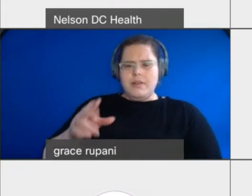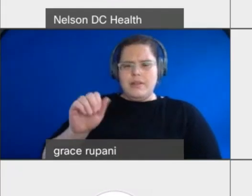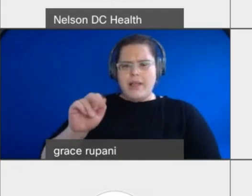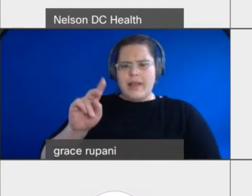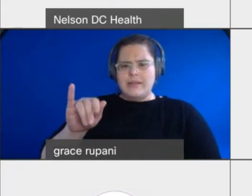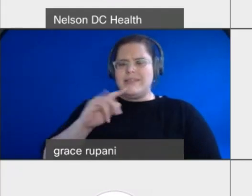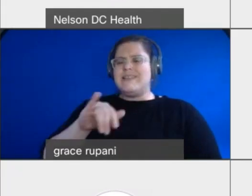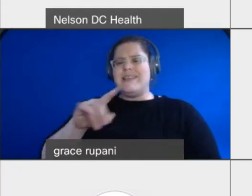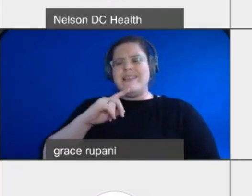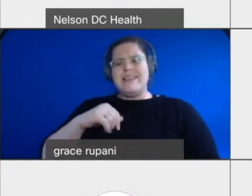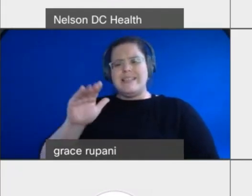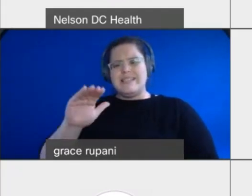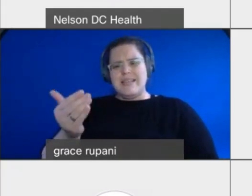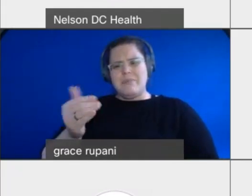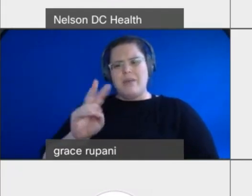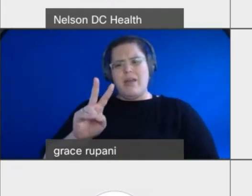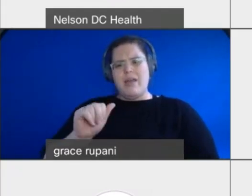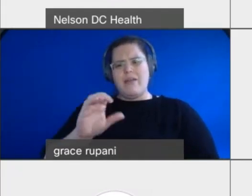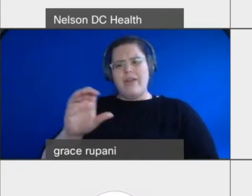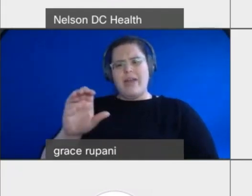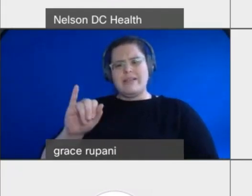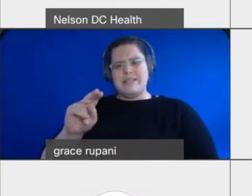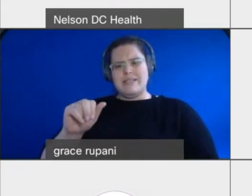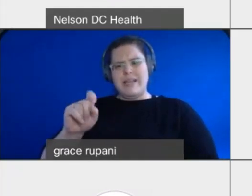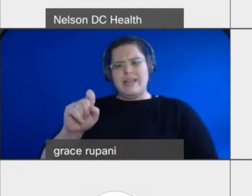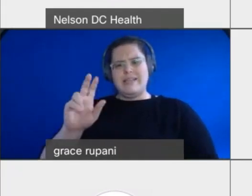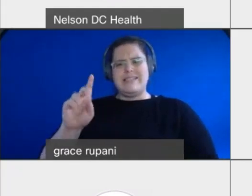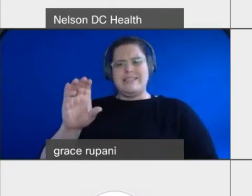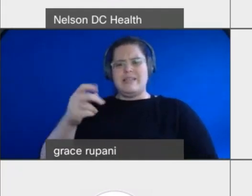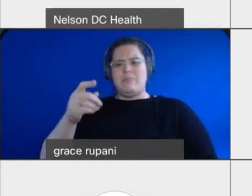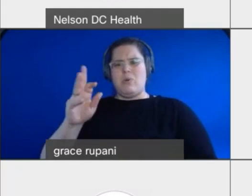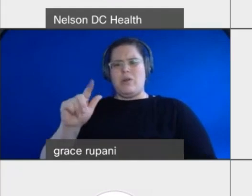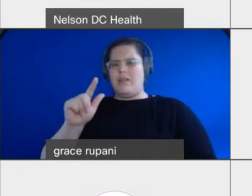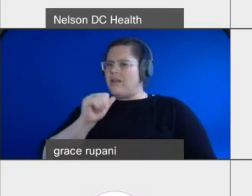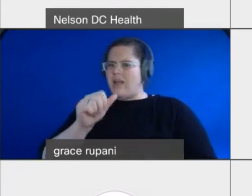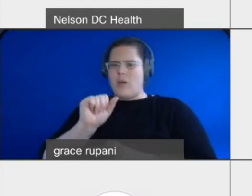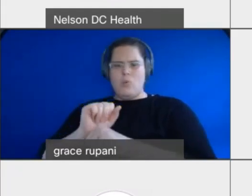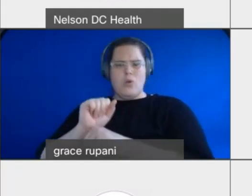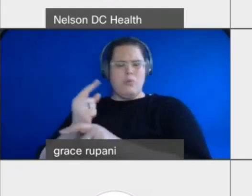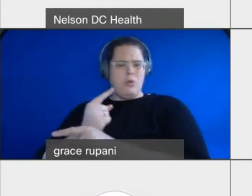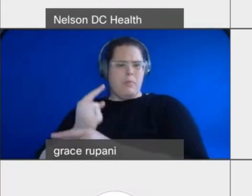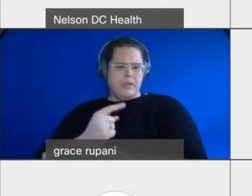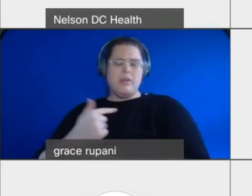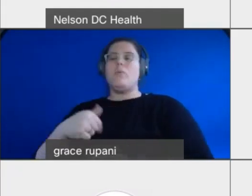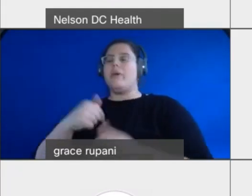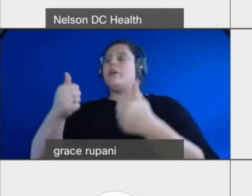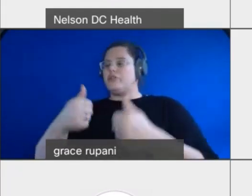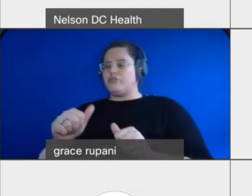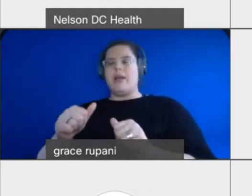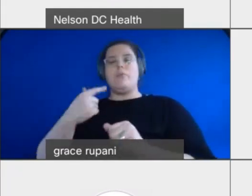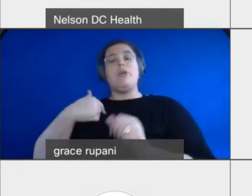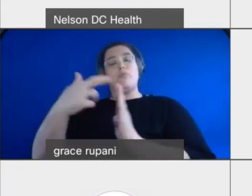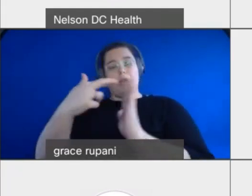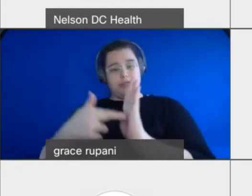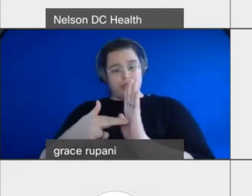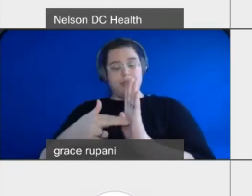working properly. I'm not sure that's an accurate reflection, but anyway, we attempted to make appointments after registering and selecting a